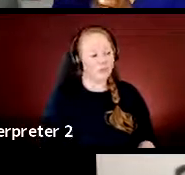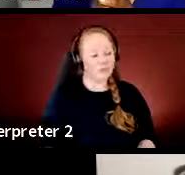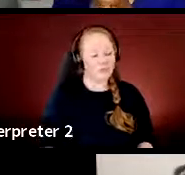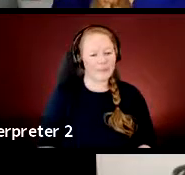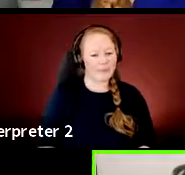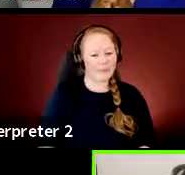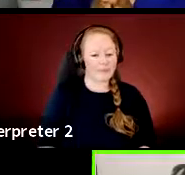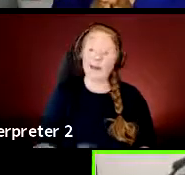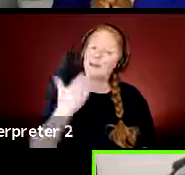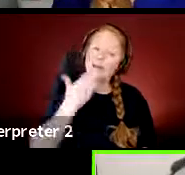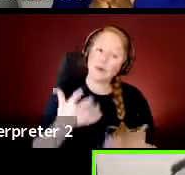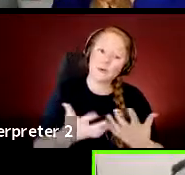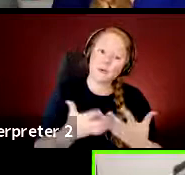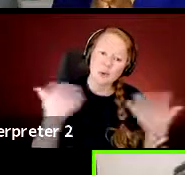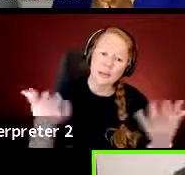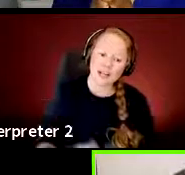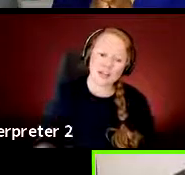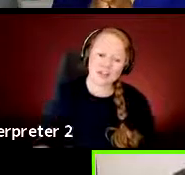Thank you so much.